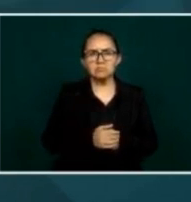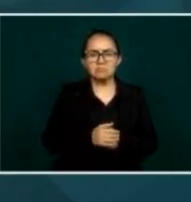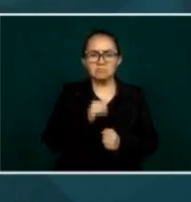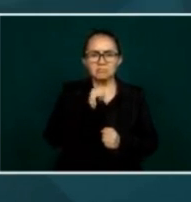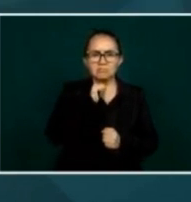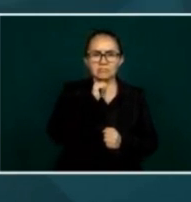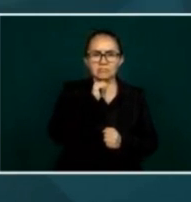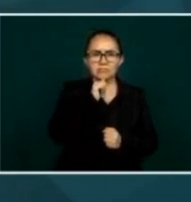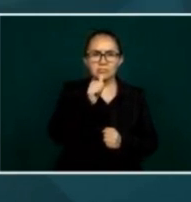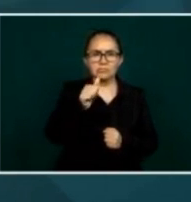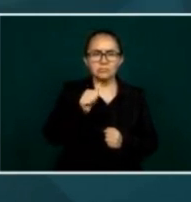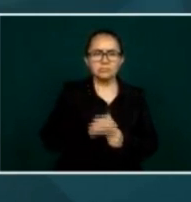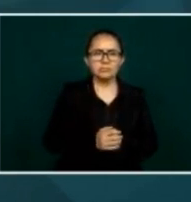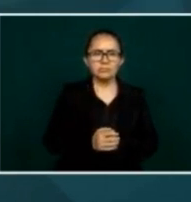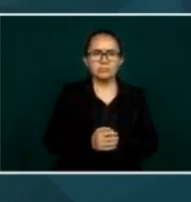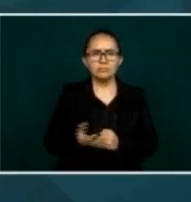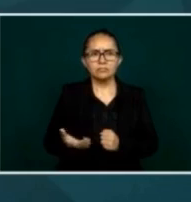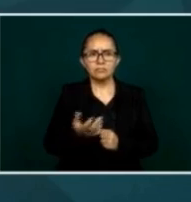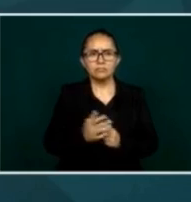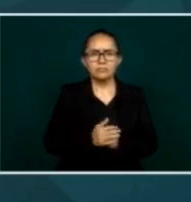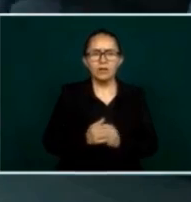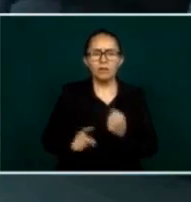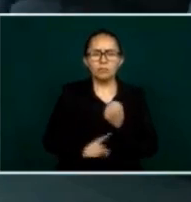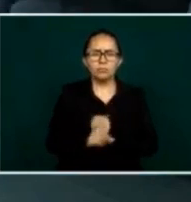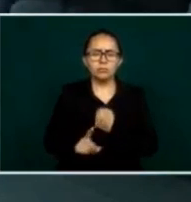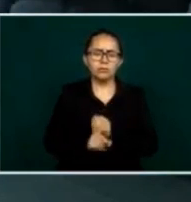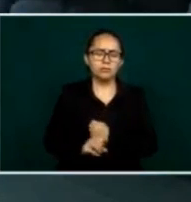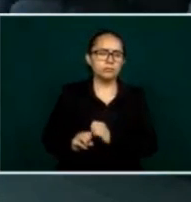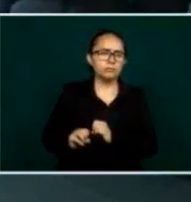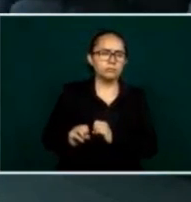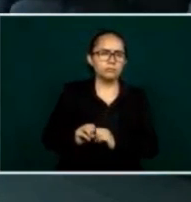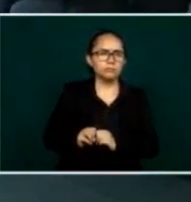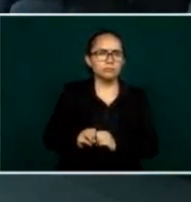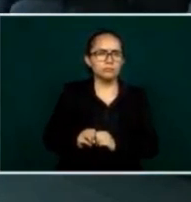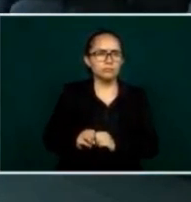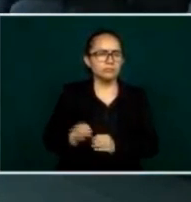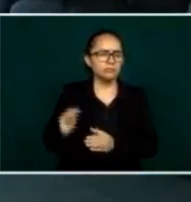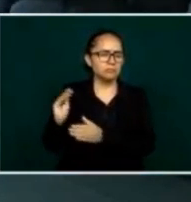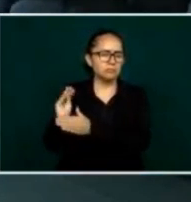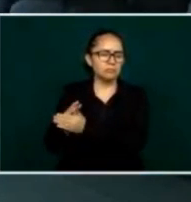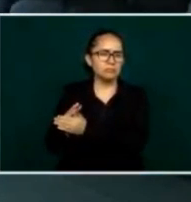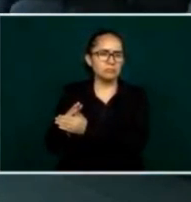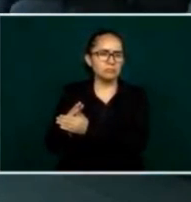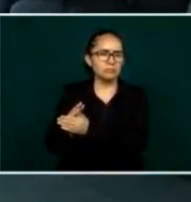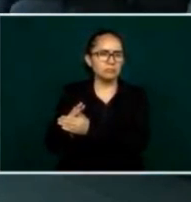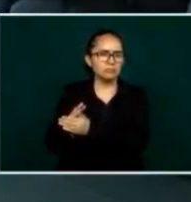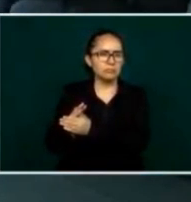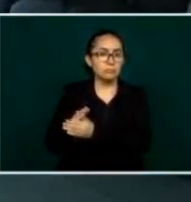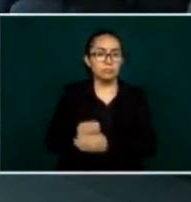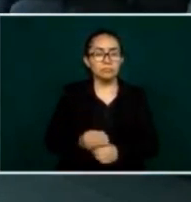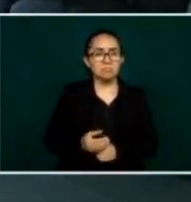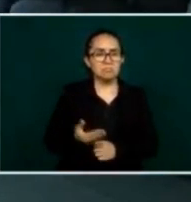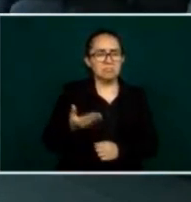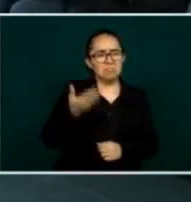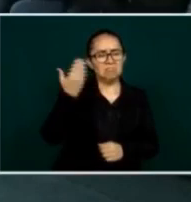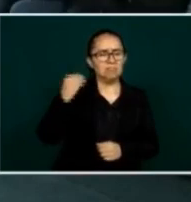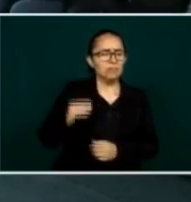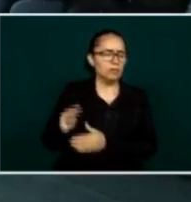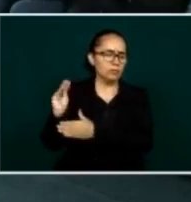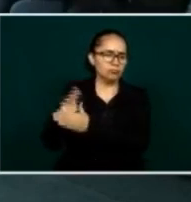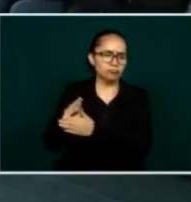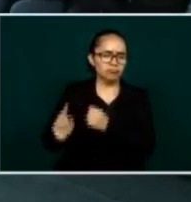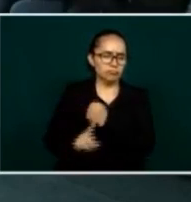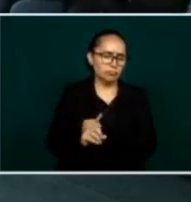is that they didn't follow through with the problem. They did not attend to it